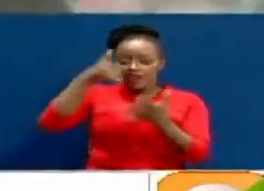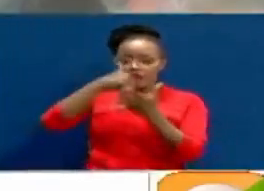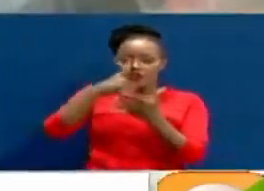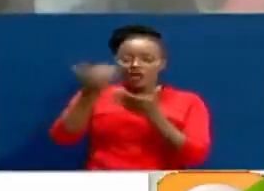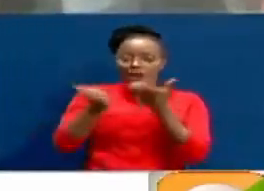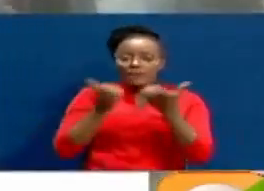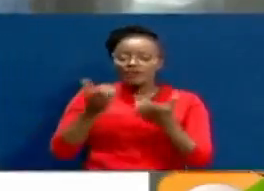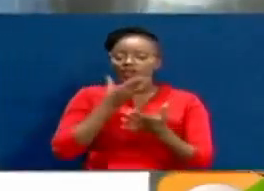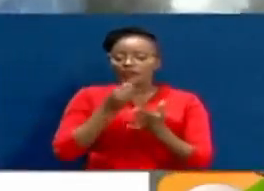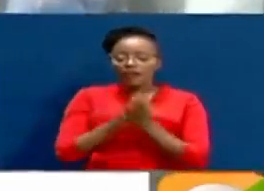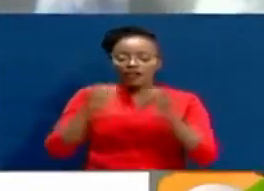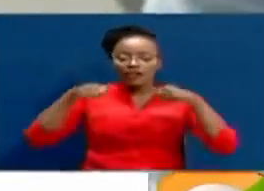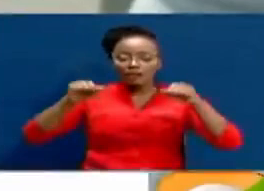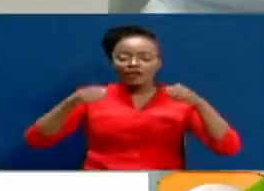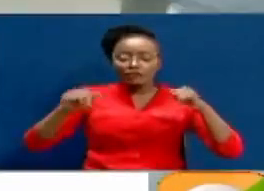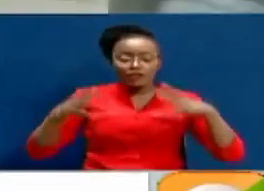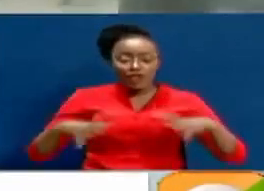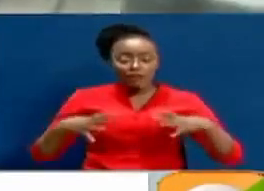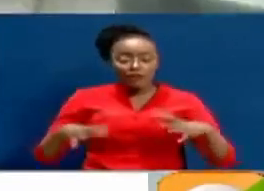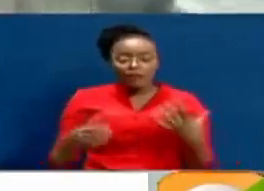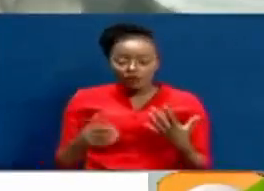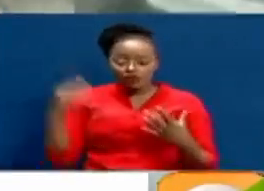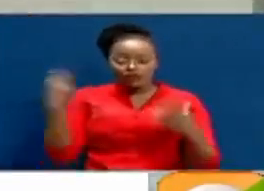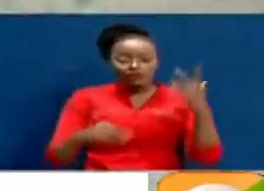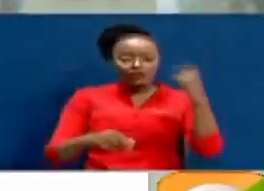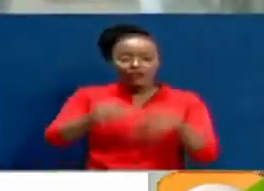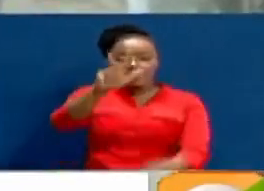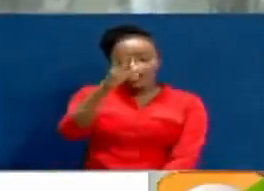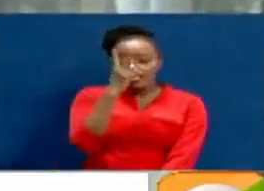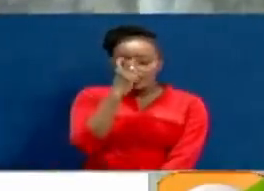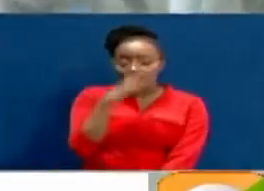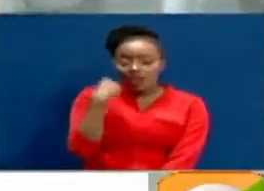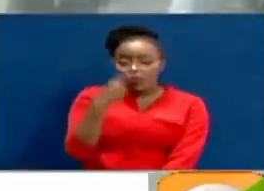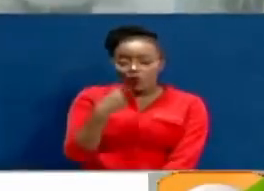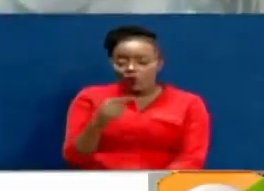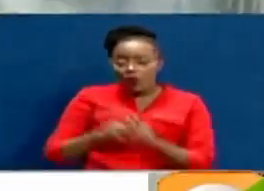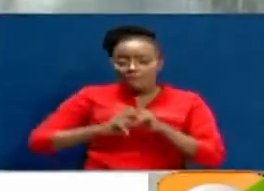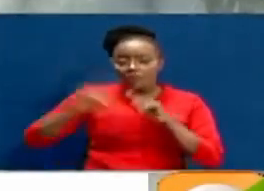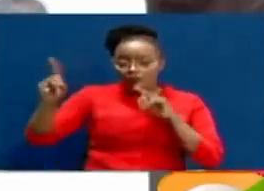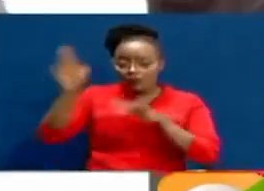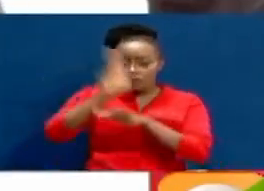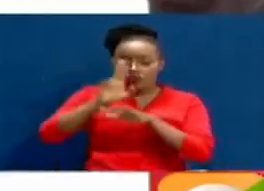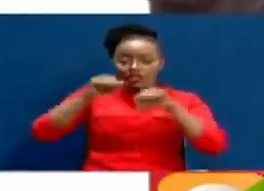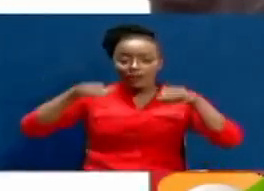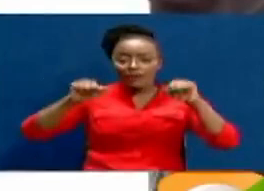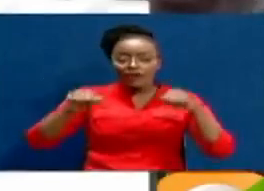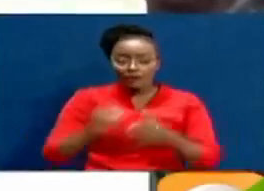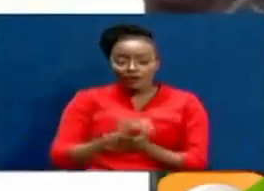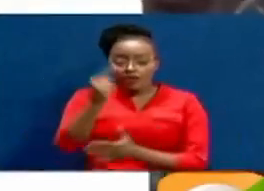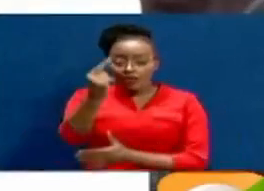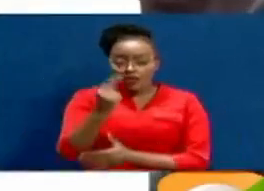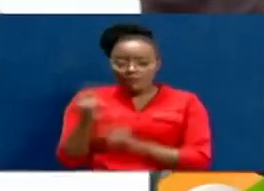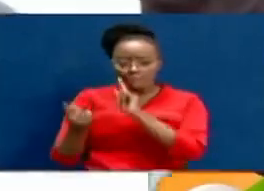included businessmen and border operators descended on three suspects who were escaping using a motorcycle. Ilikuja kama